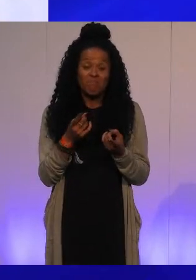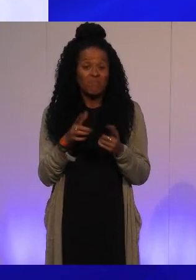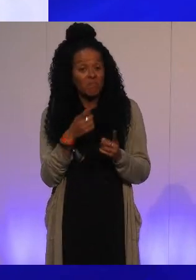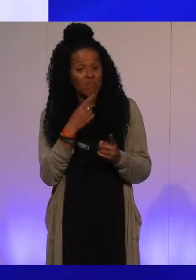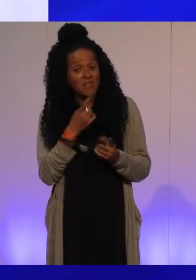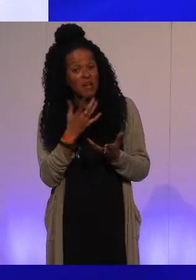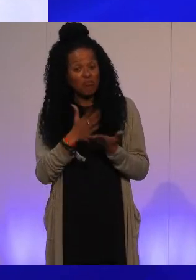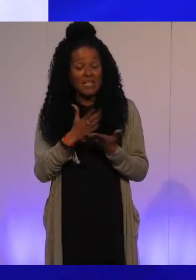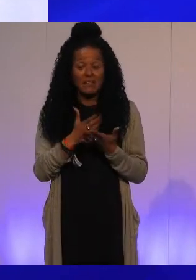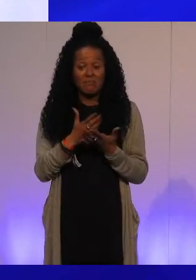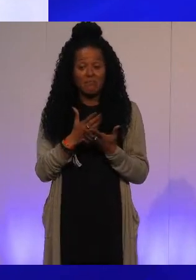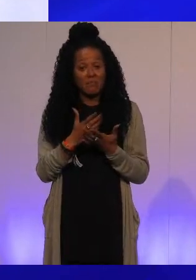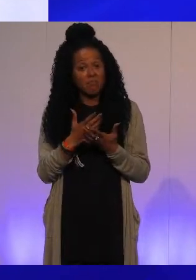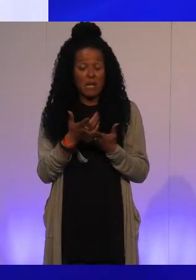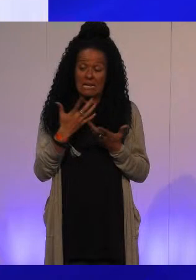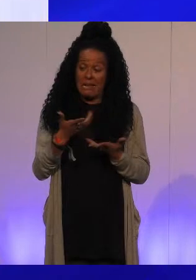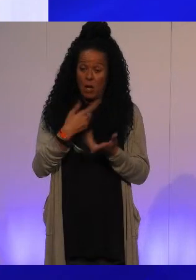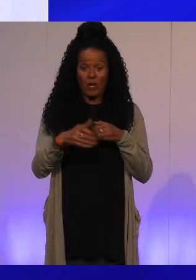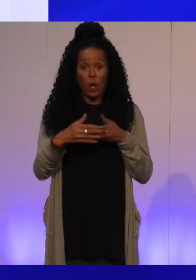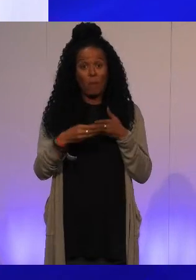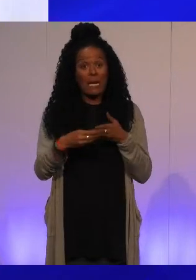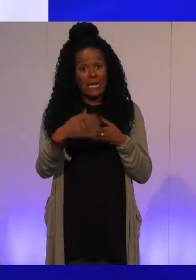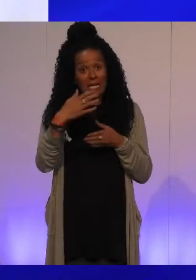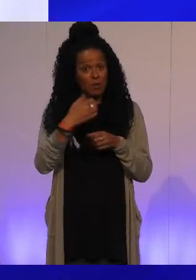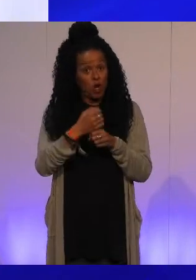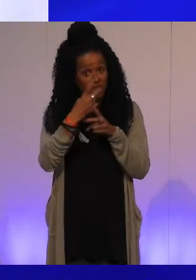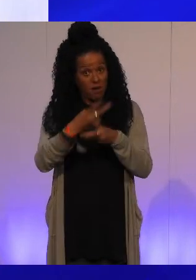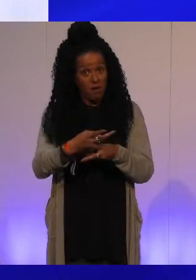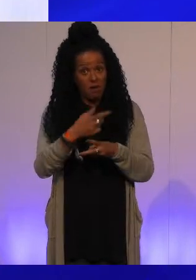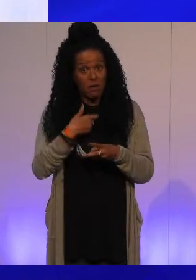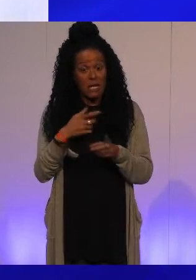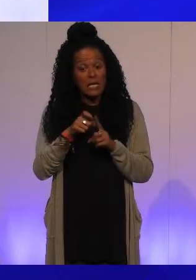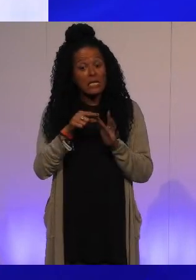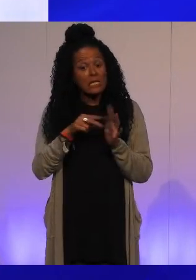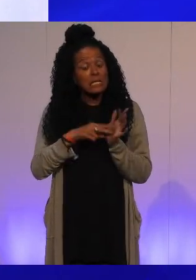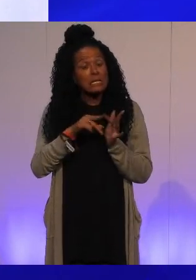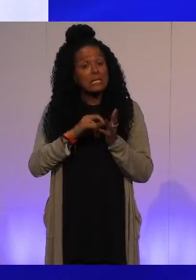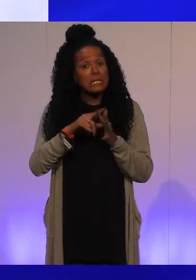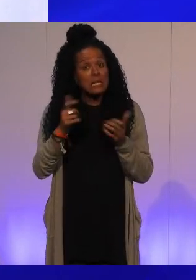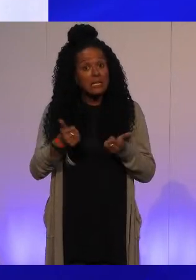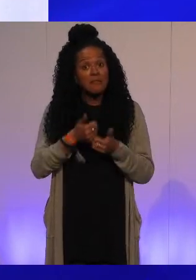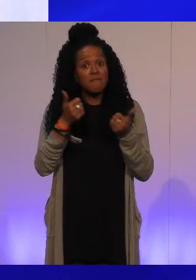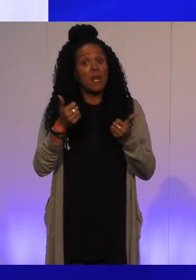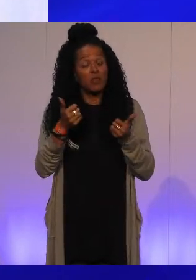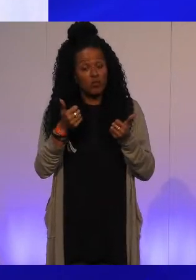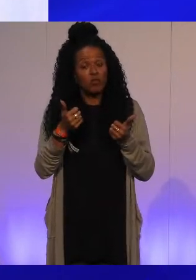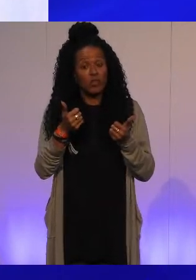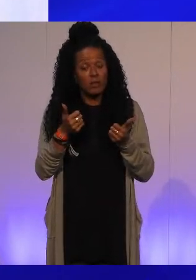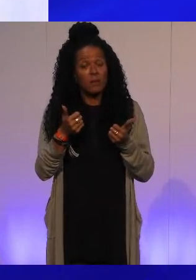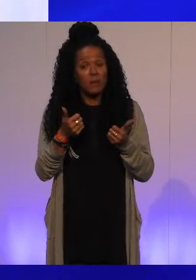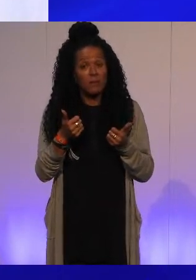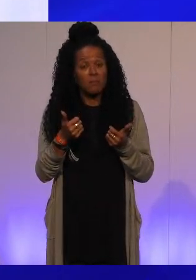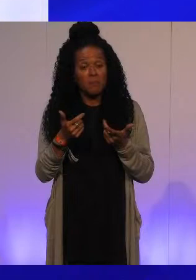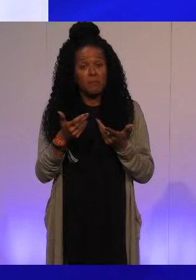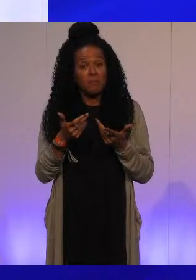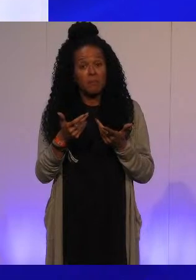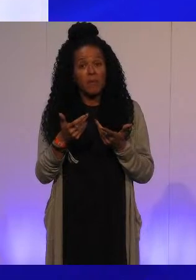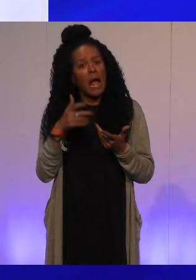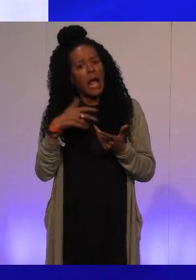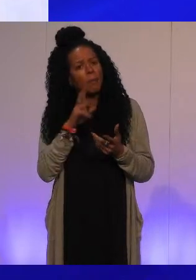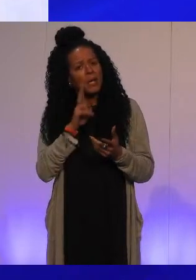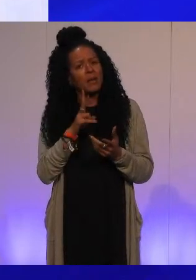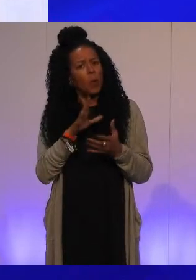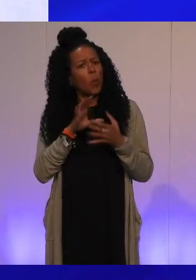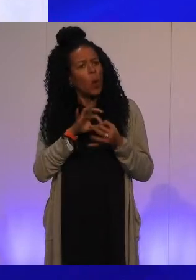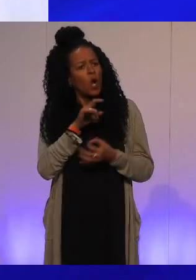in terms of the lead governor role, Denise obviously reached the end of her term of office, and having watched her in the role,